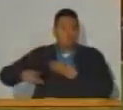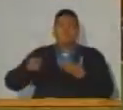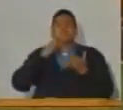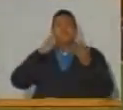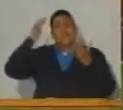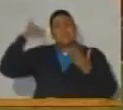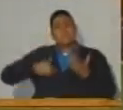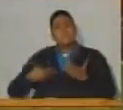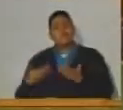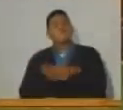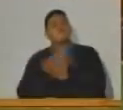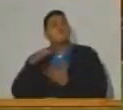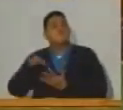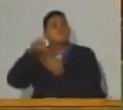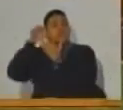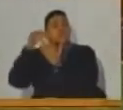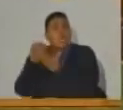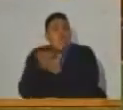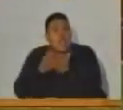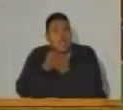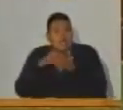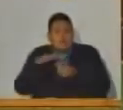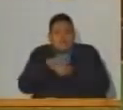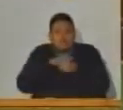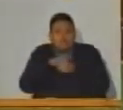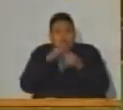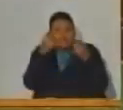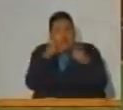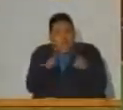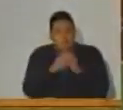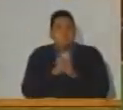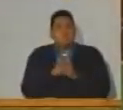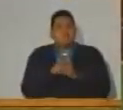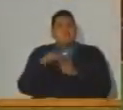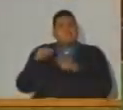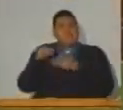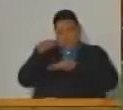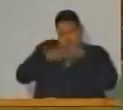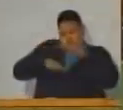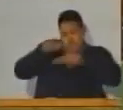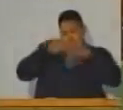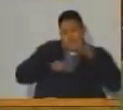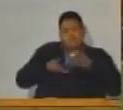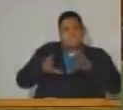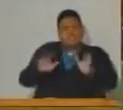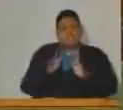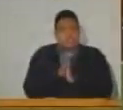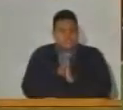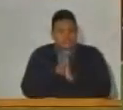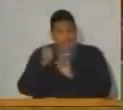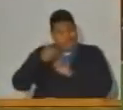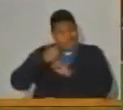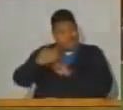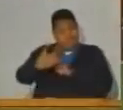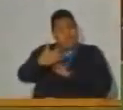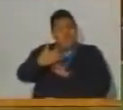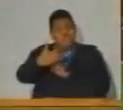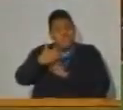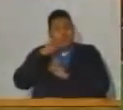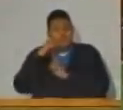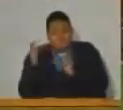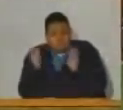implementation of a new special economic zone regime, trade facilitation, expansion of